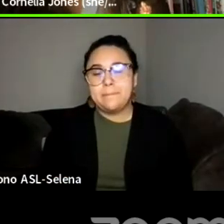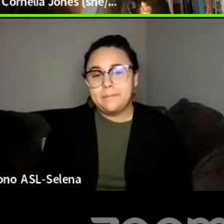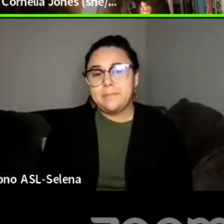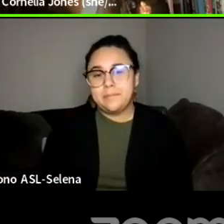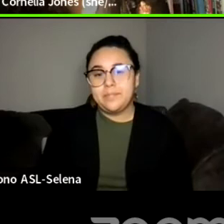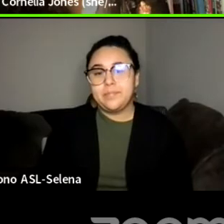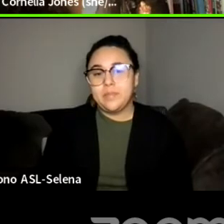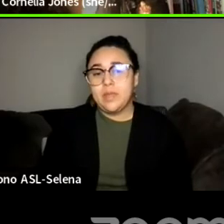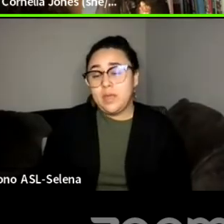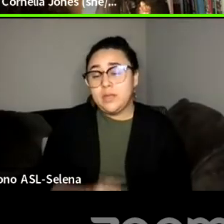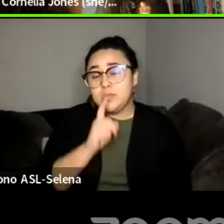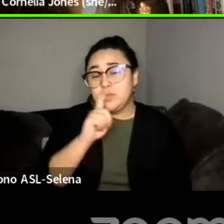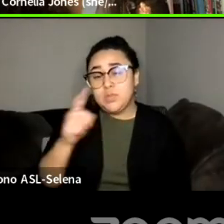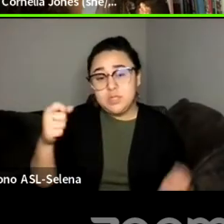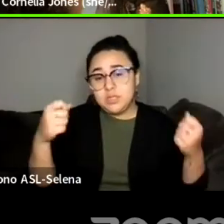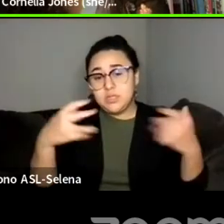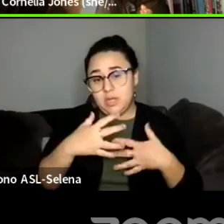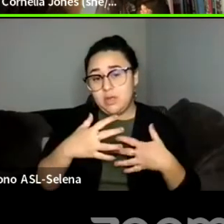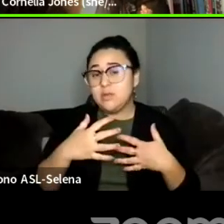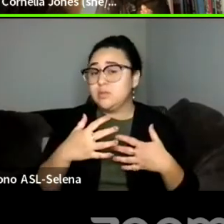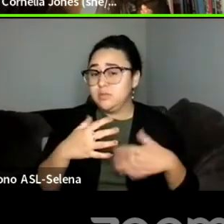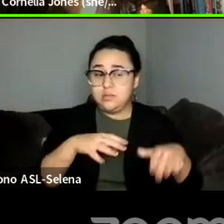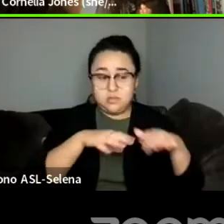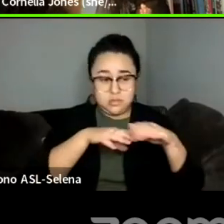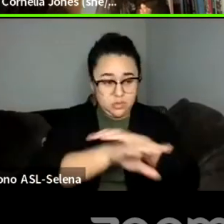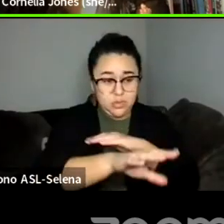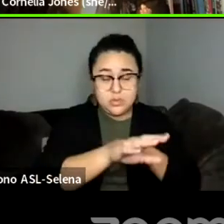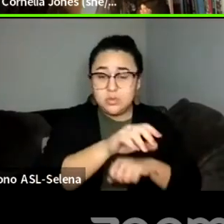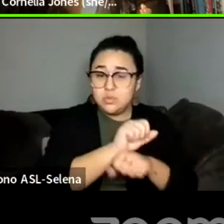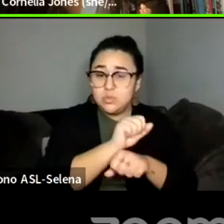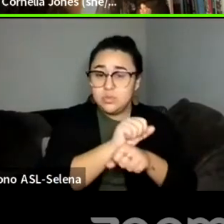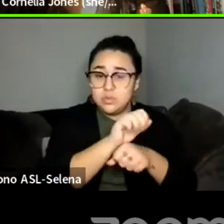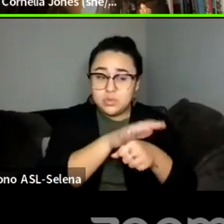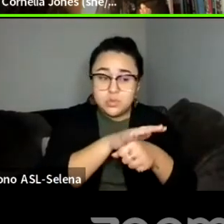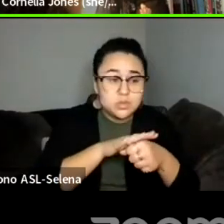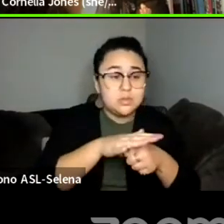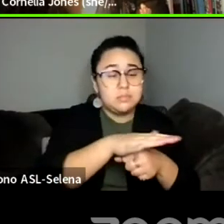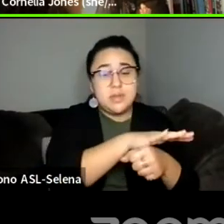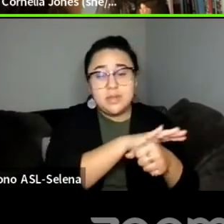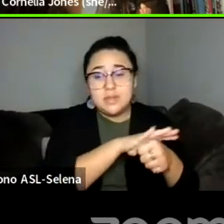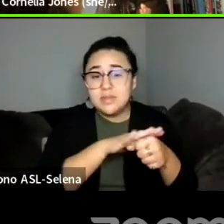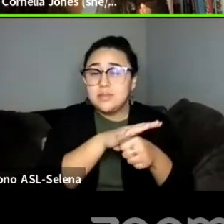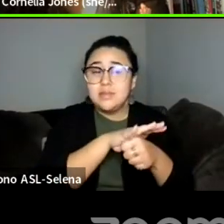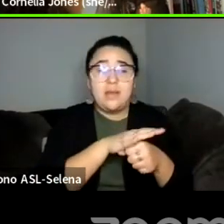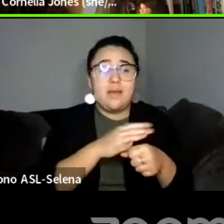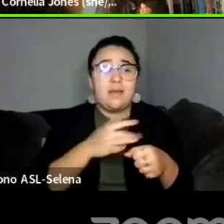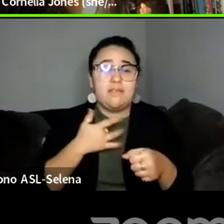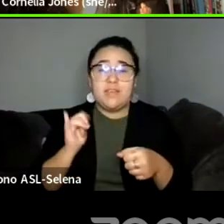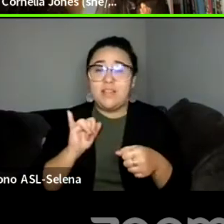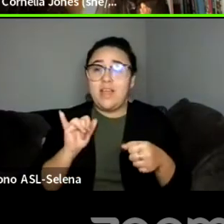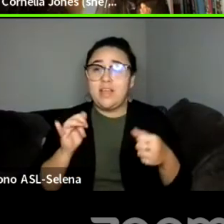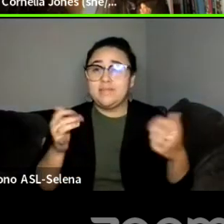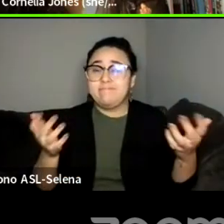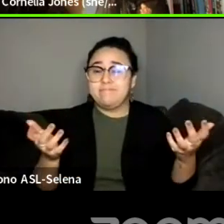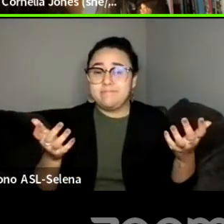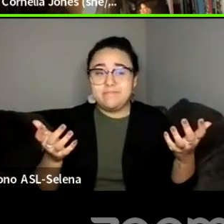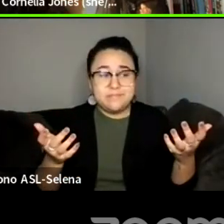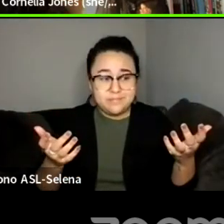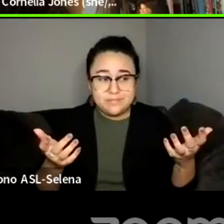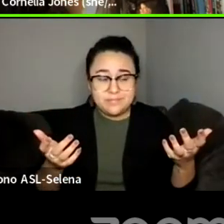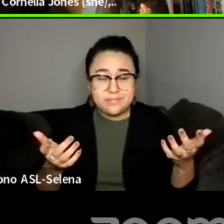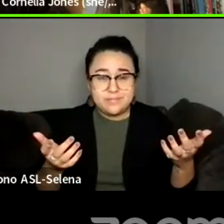incredibly scary to finally enter the work space and feel like, how am